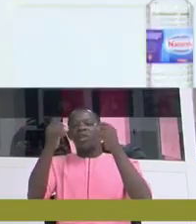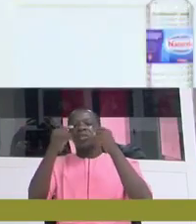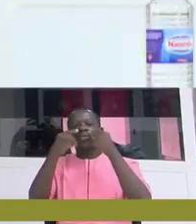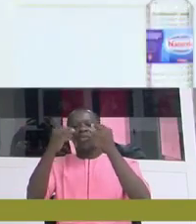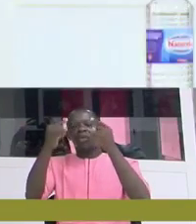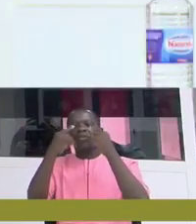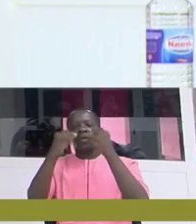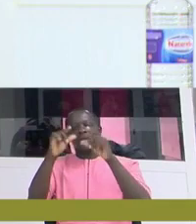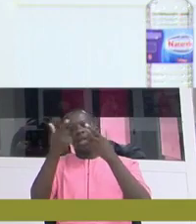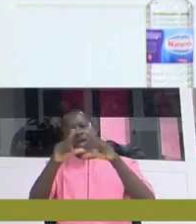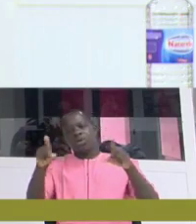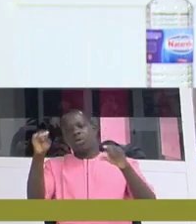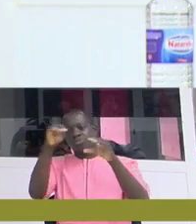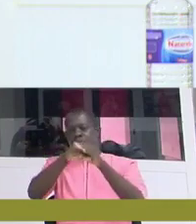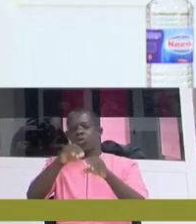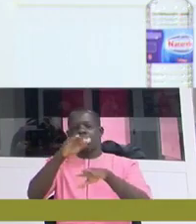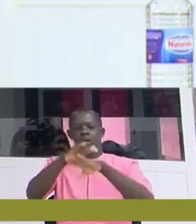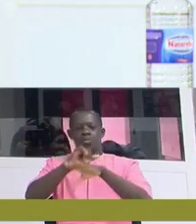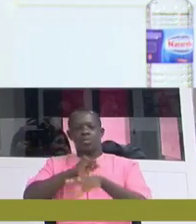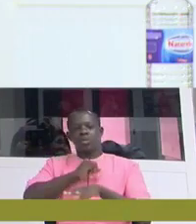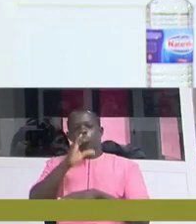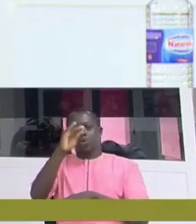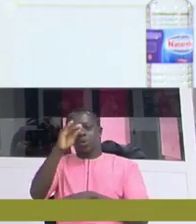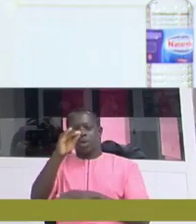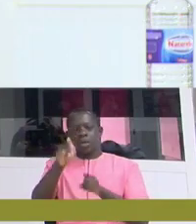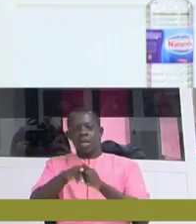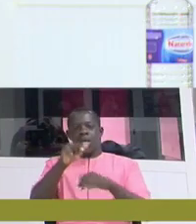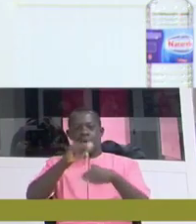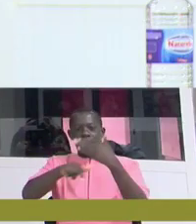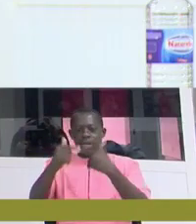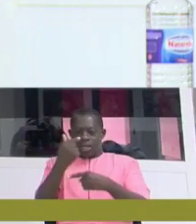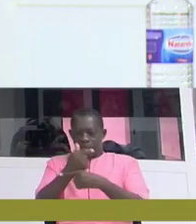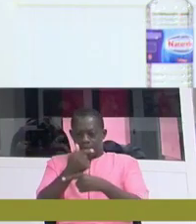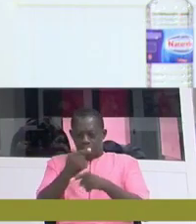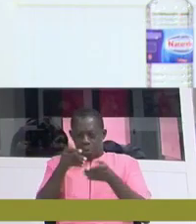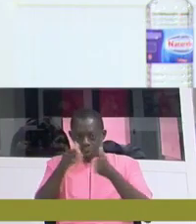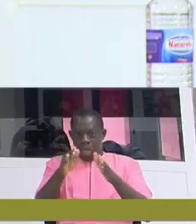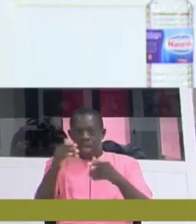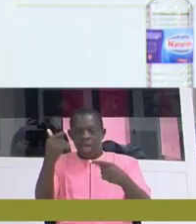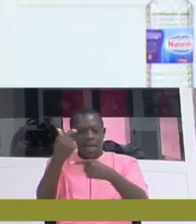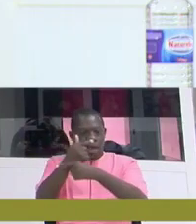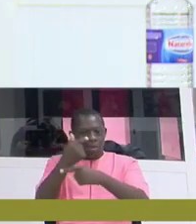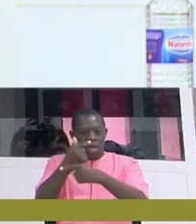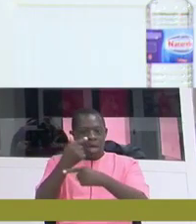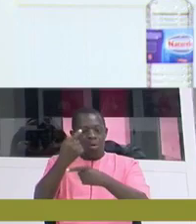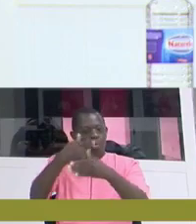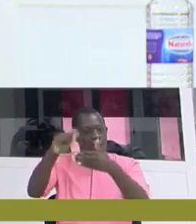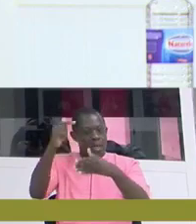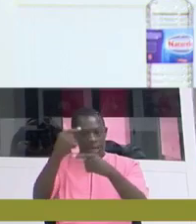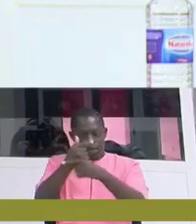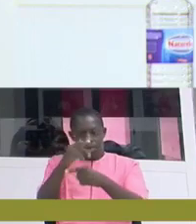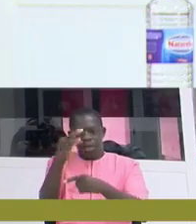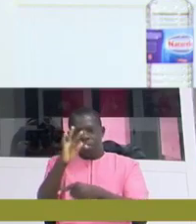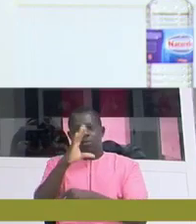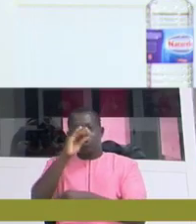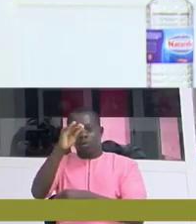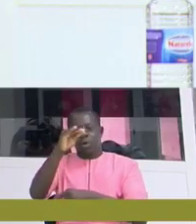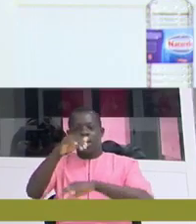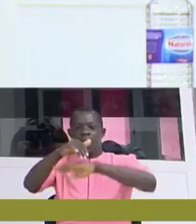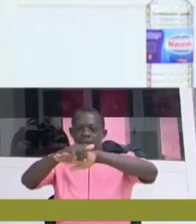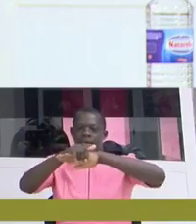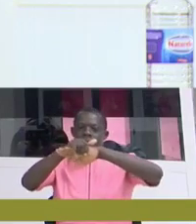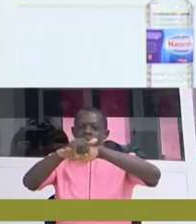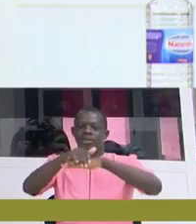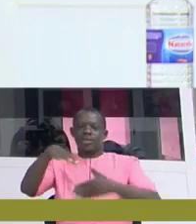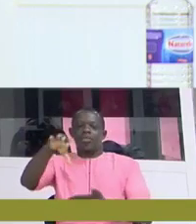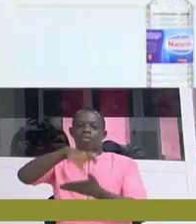kono? He puts French into his. Le Gambia jang. Here in our Gambia. Gambia no pire. A pure Gambian. Nabe diamula. When he speaks. Ba ankale kanko la bula